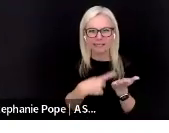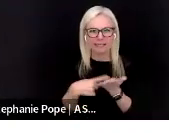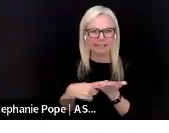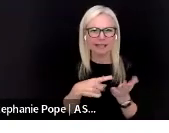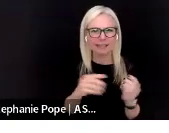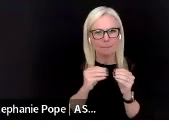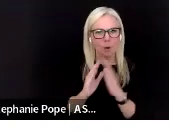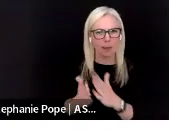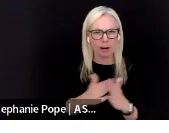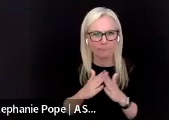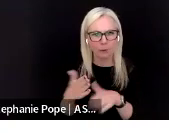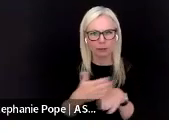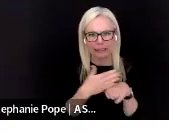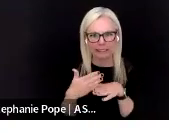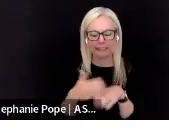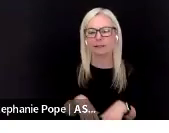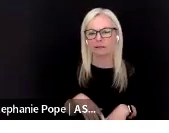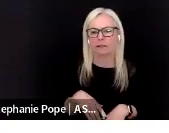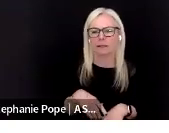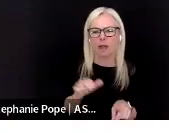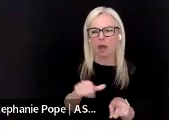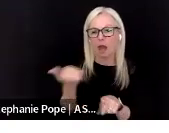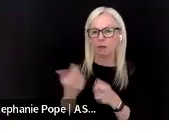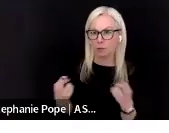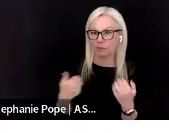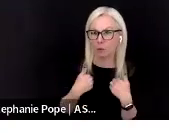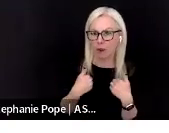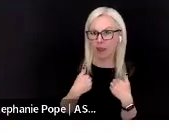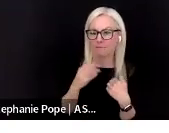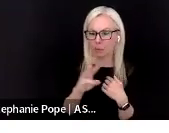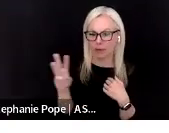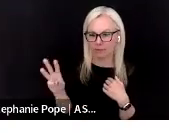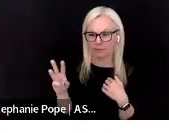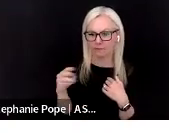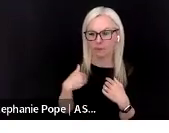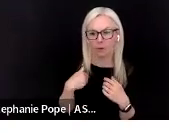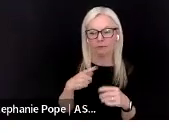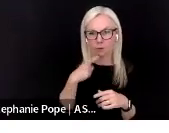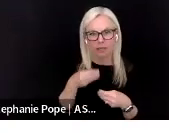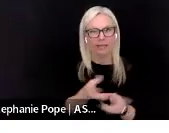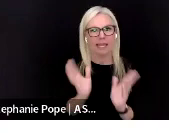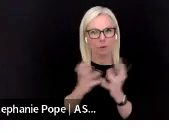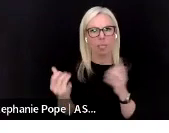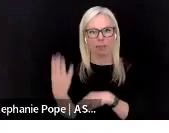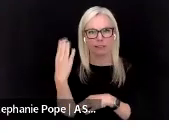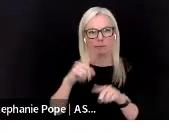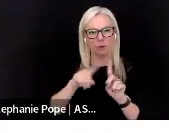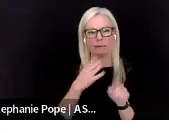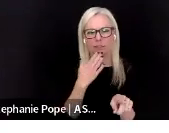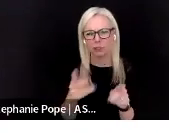community. I also want to talk about some of the resources that we have on our website. I know we've heard that a lot this morning, but it really is a good place to